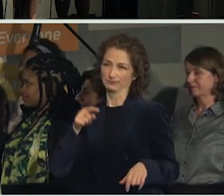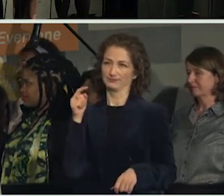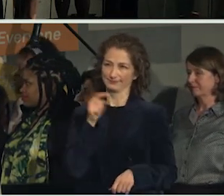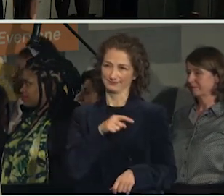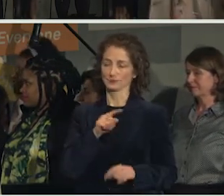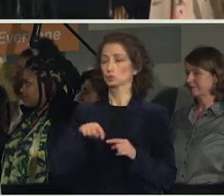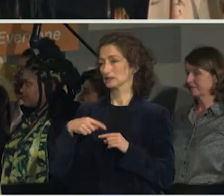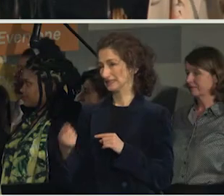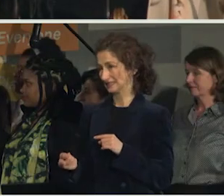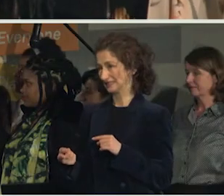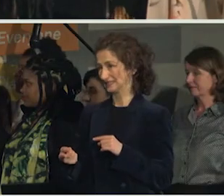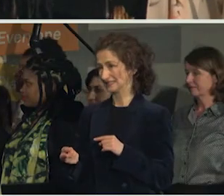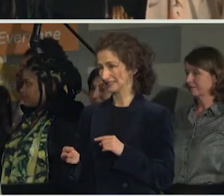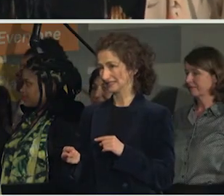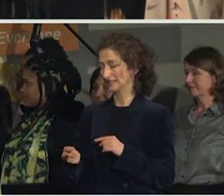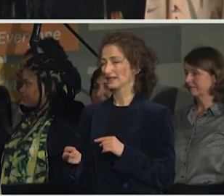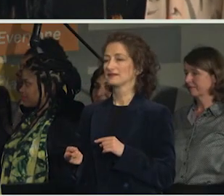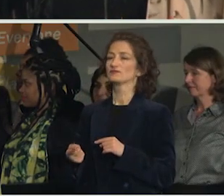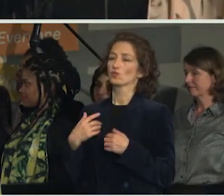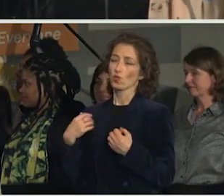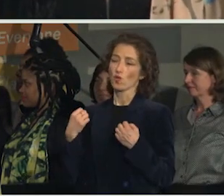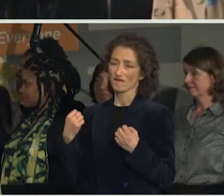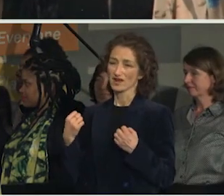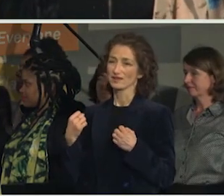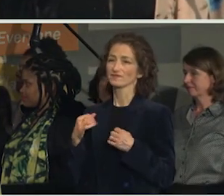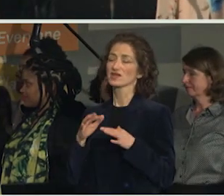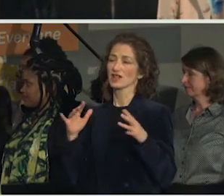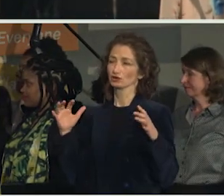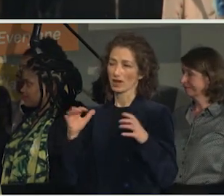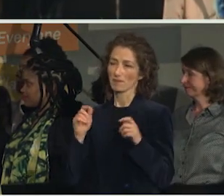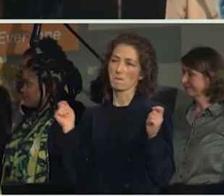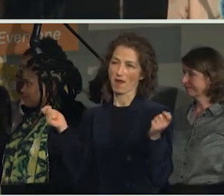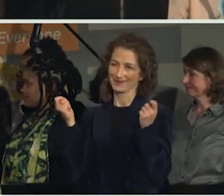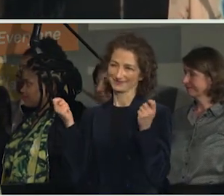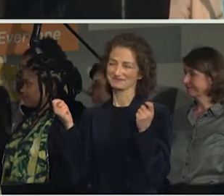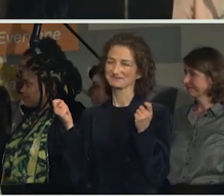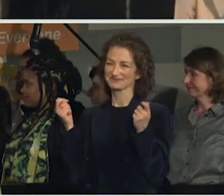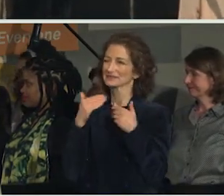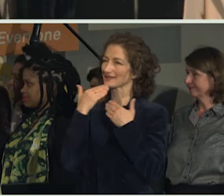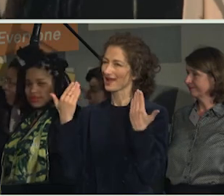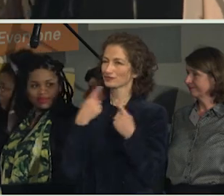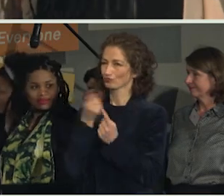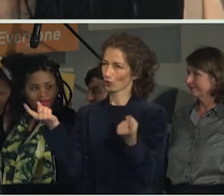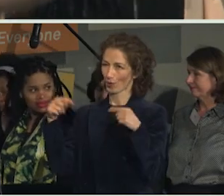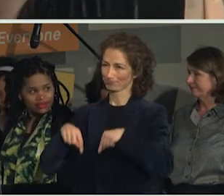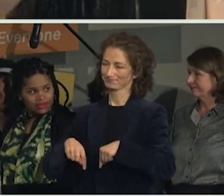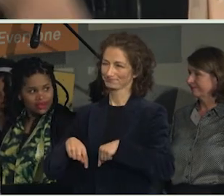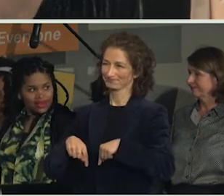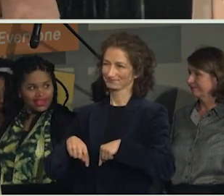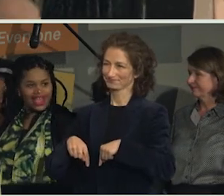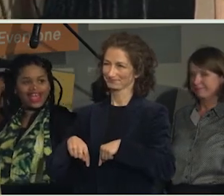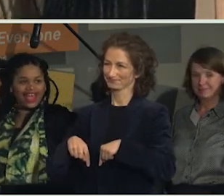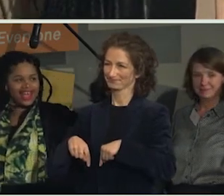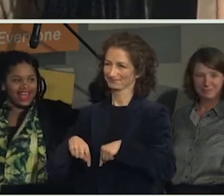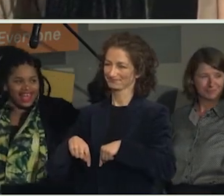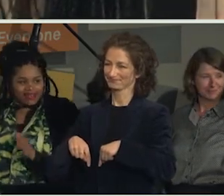will have all a glass together, I hope. And let's party. And thank you again for being here. And now Emilia, they are